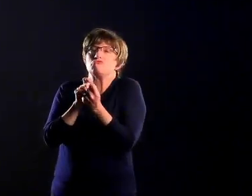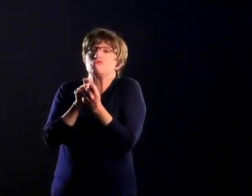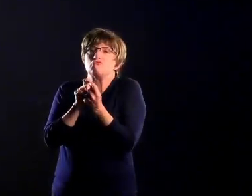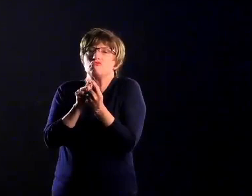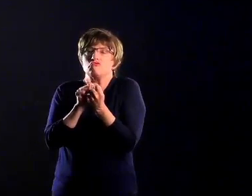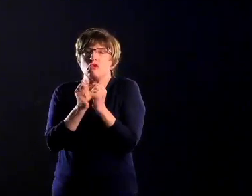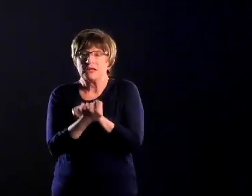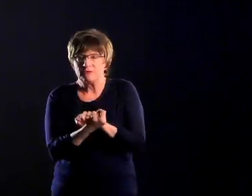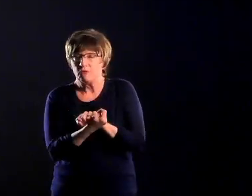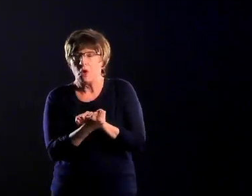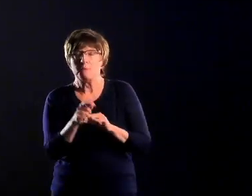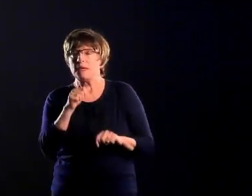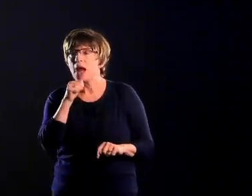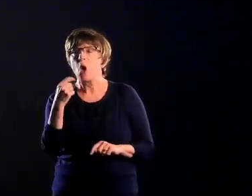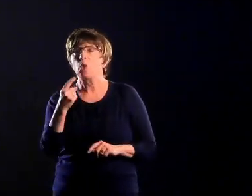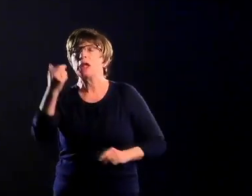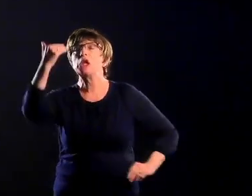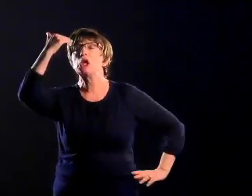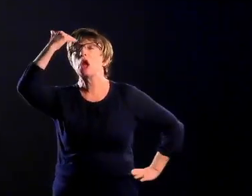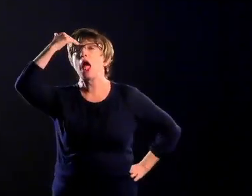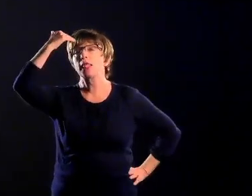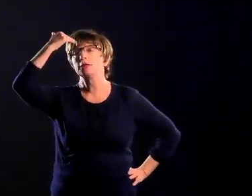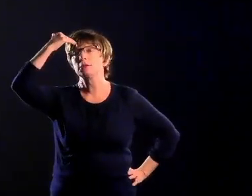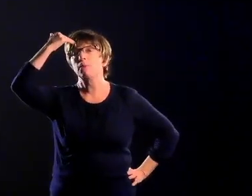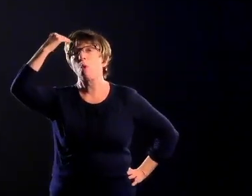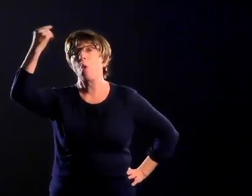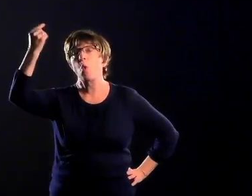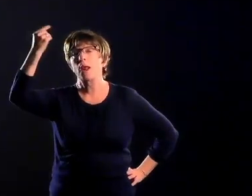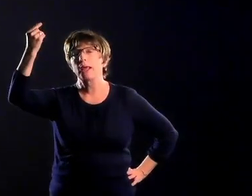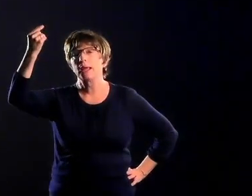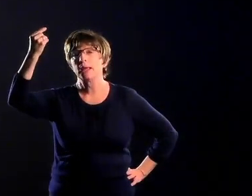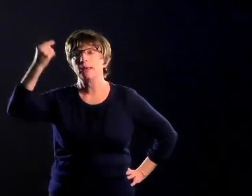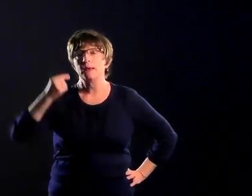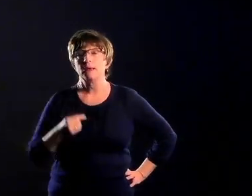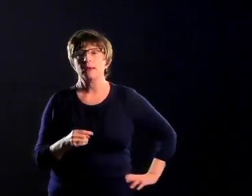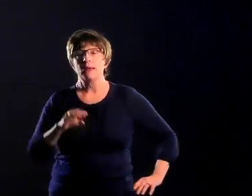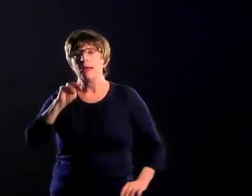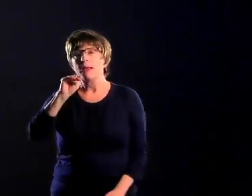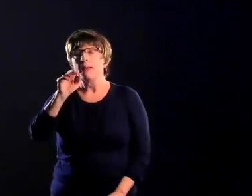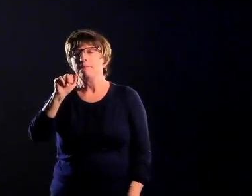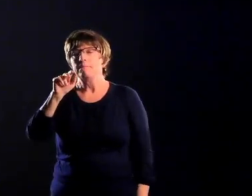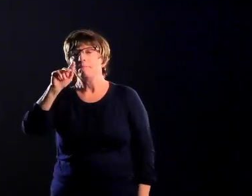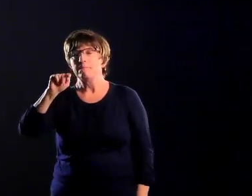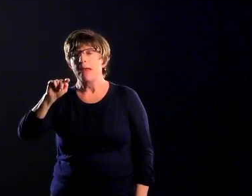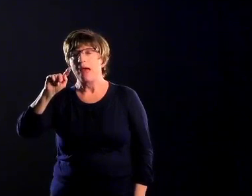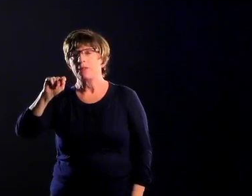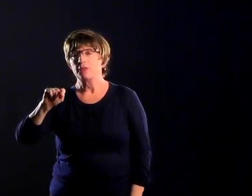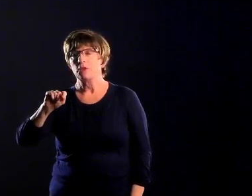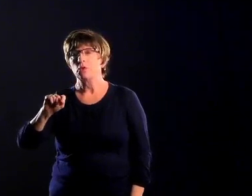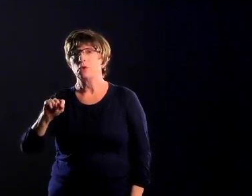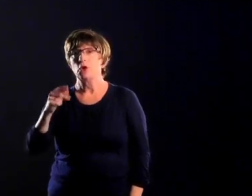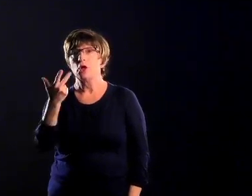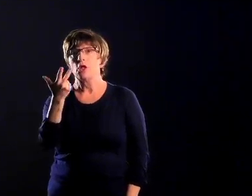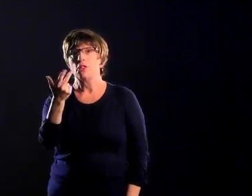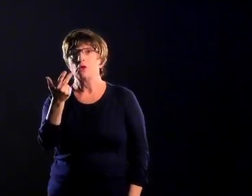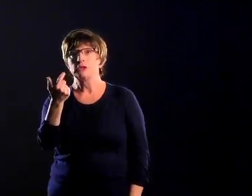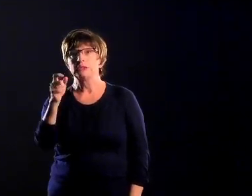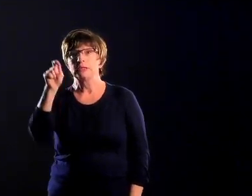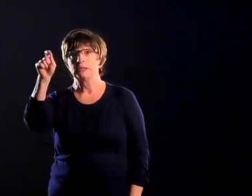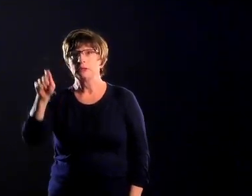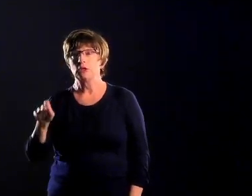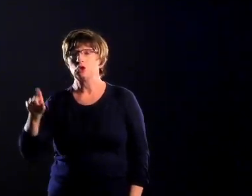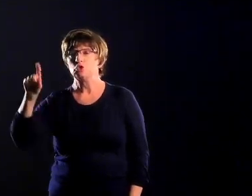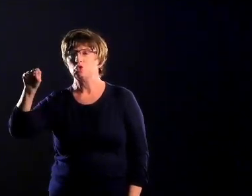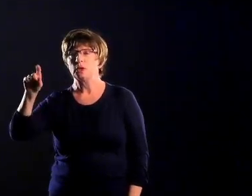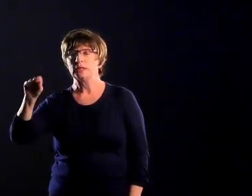knowledgeable. I think of what it says in Matthew's Gospel, chapter 13, verse 20. This is the parable